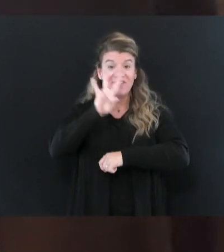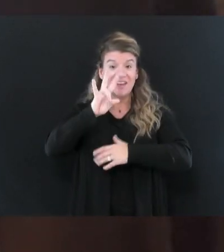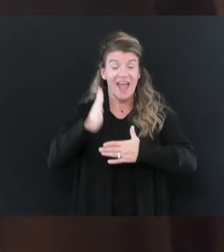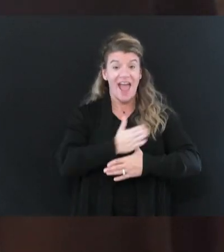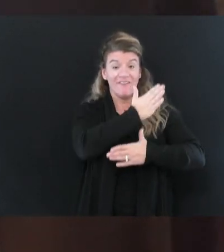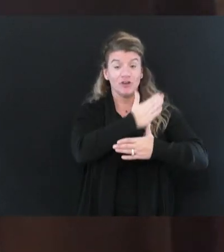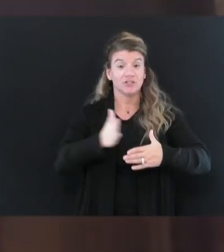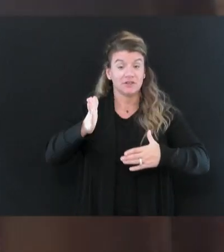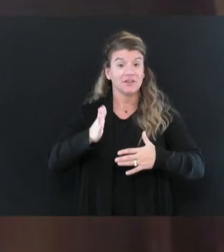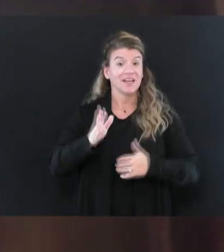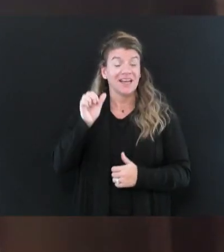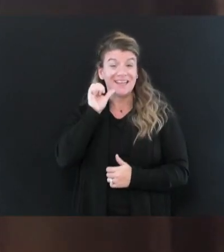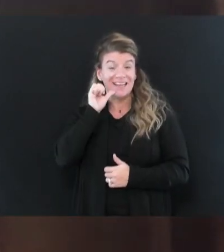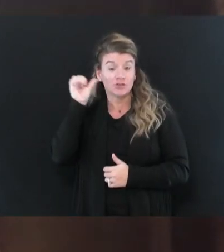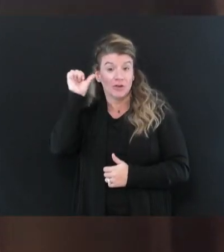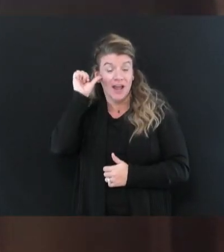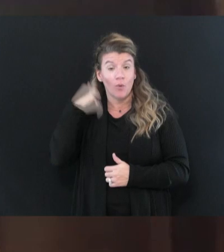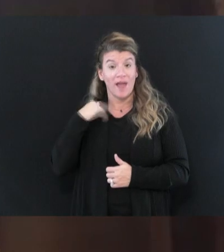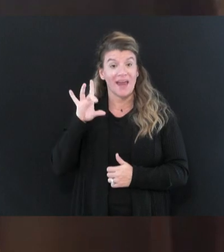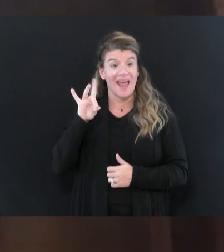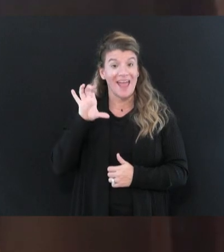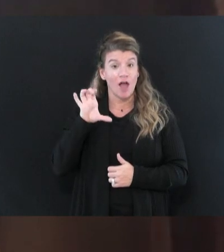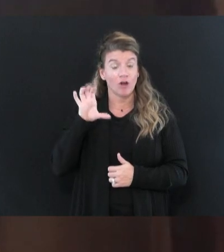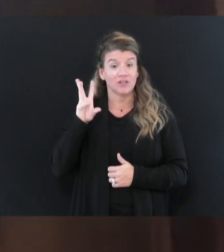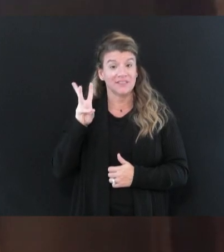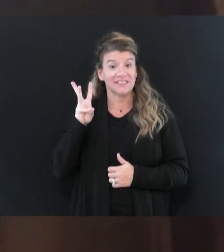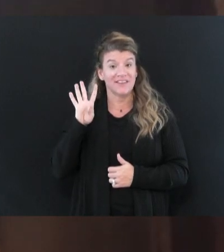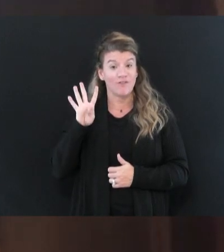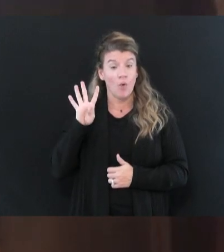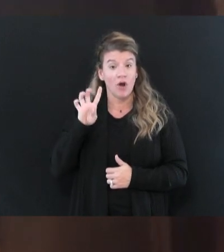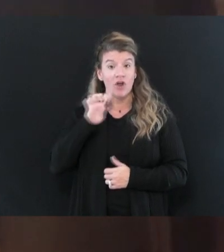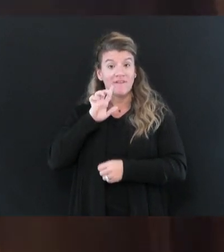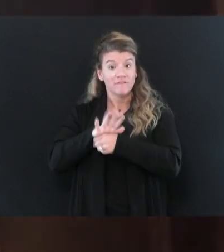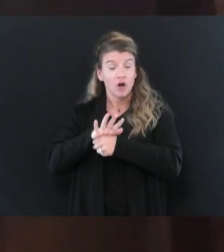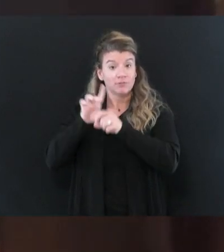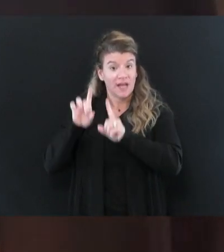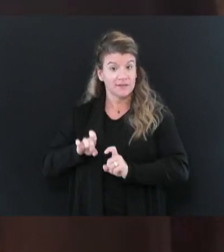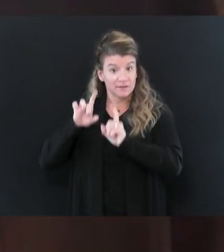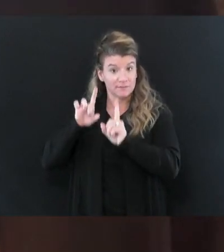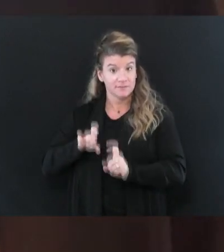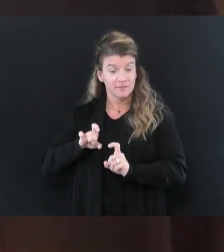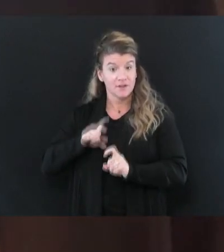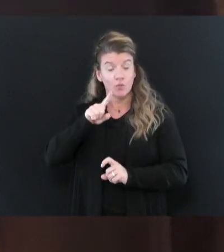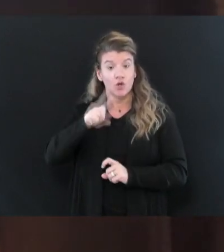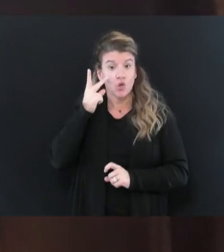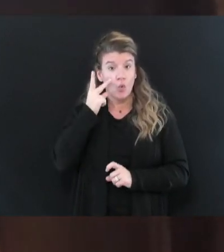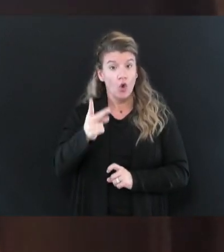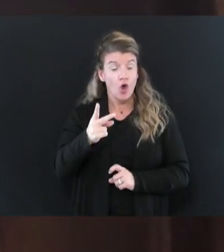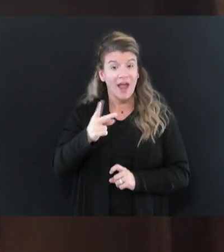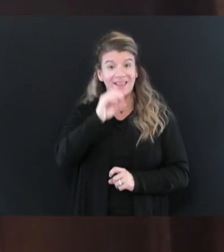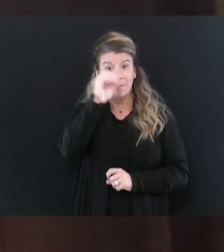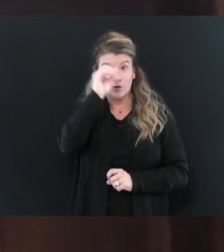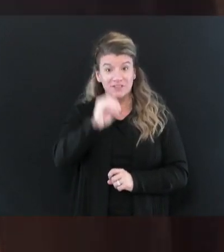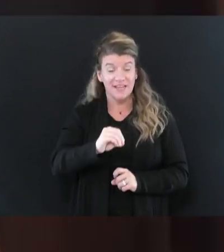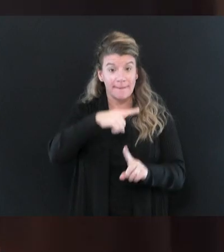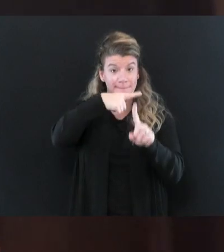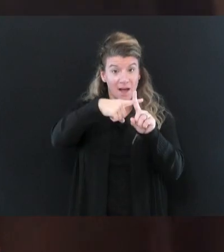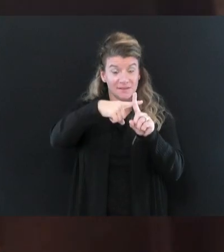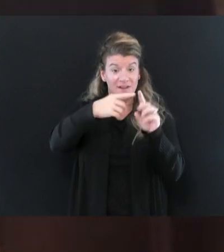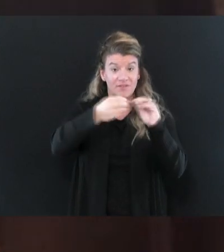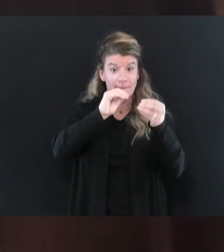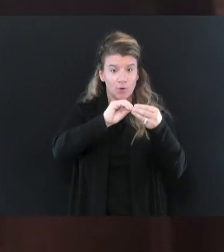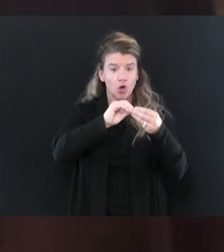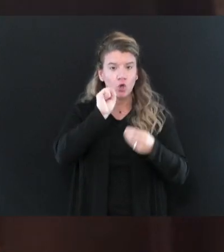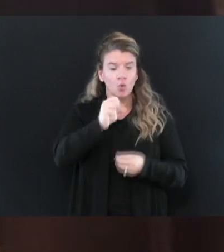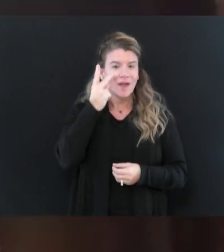was 864 confirmatory tests. And so as we look at the percent positive rate, we can